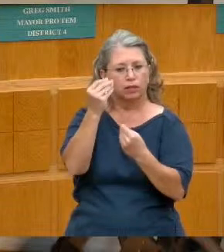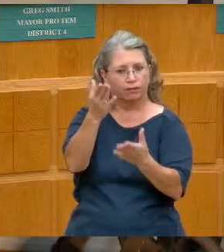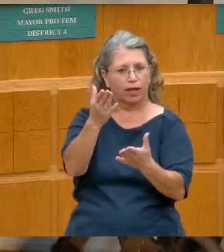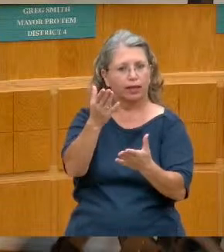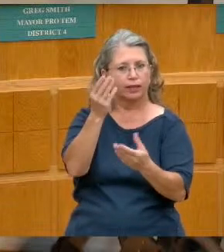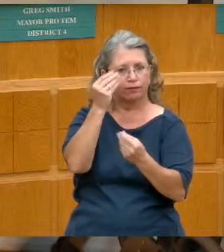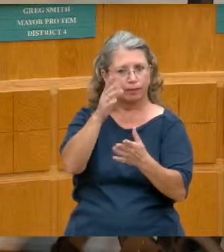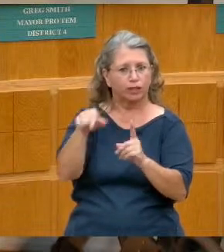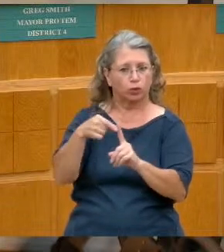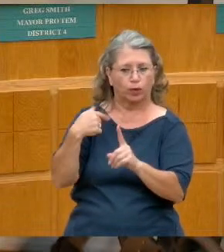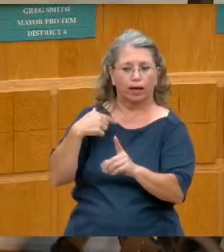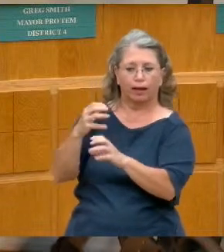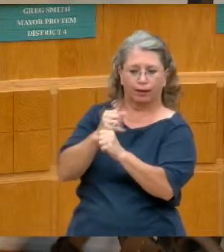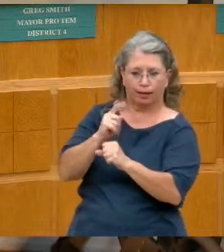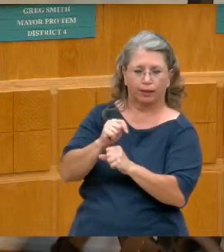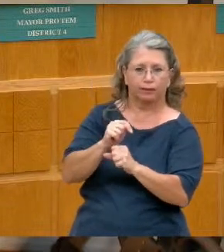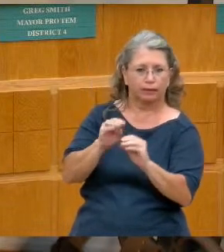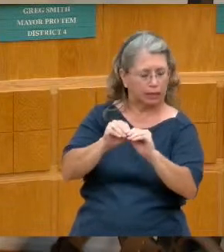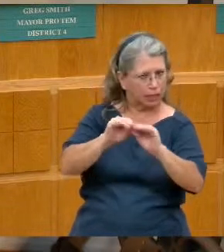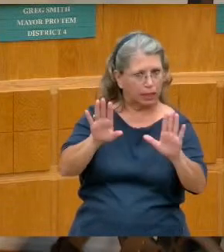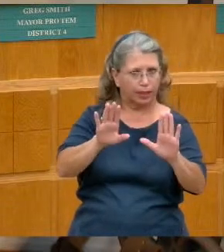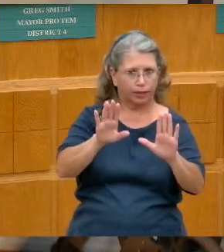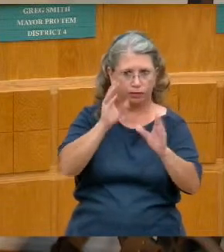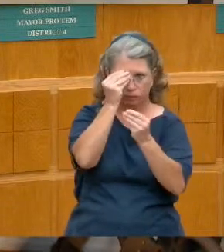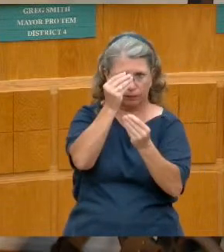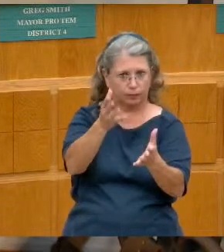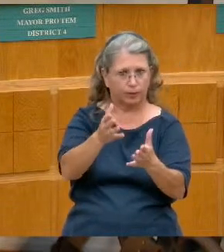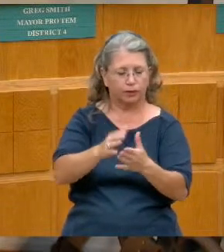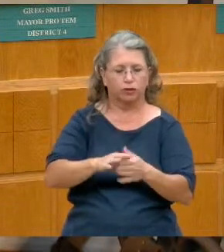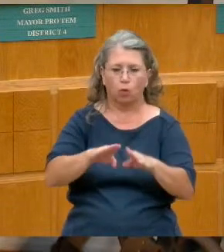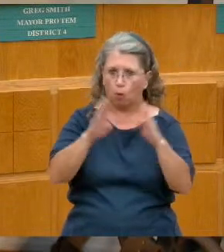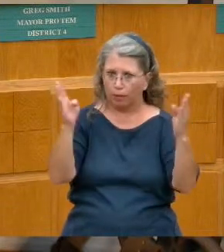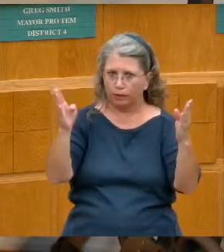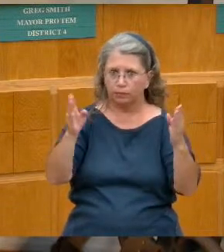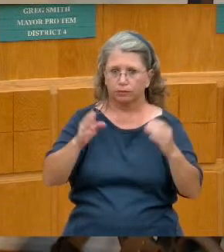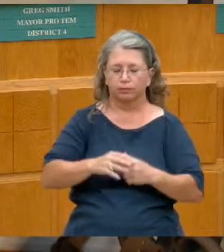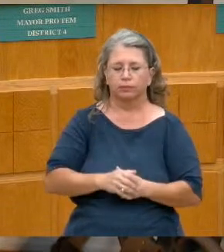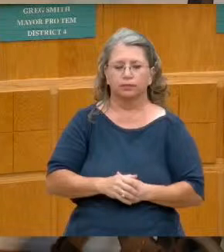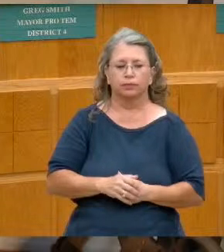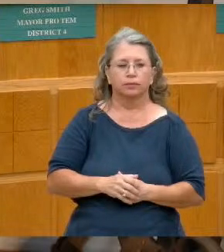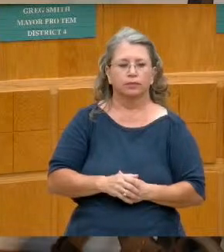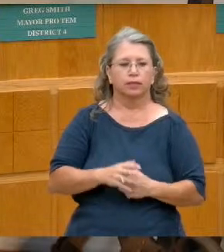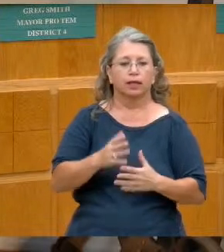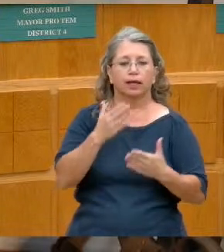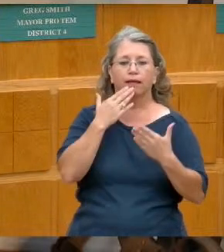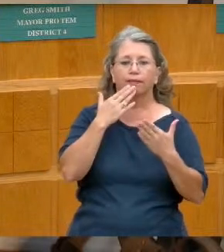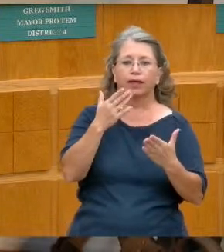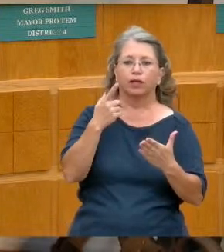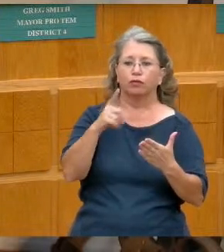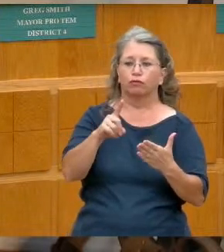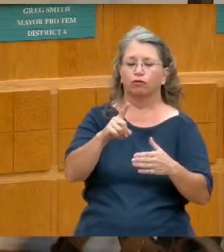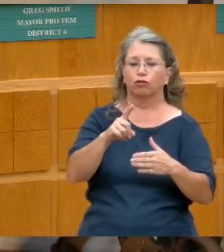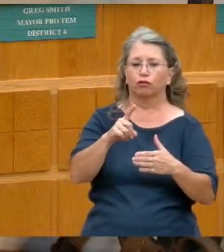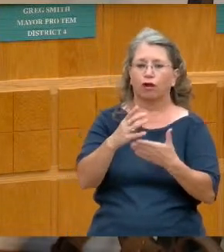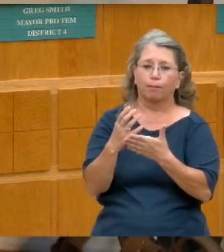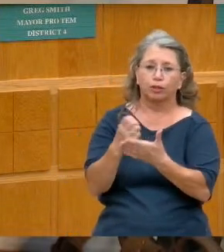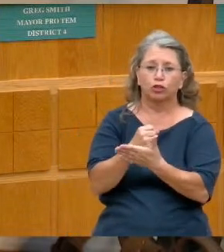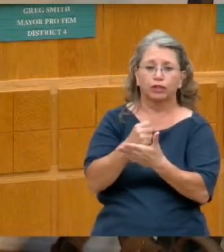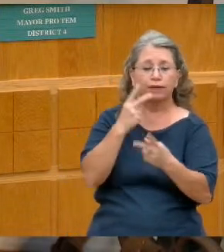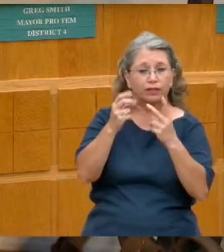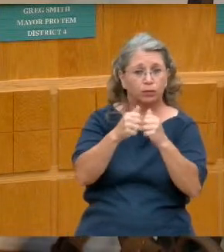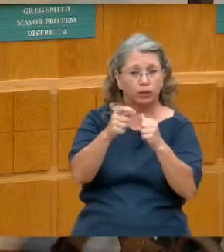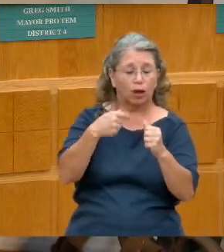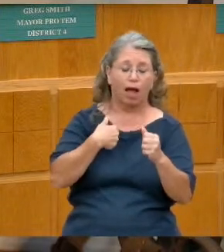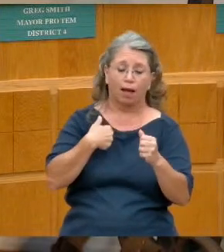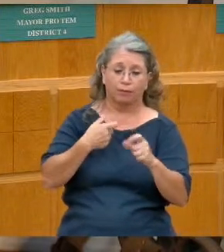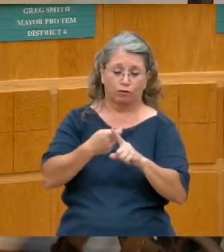and open way. I want to thank you for this opportunity to visit with you while I'm at my home and I'm still on